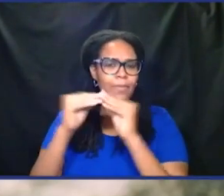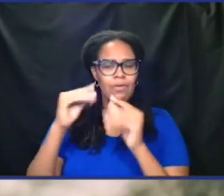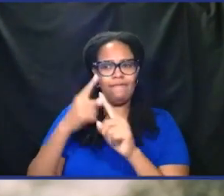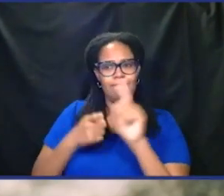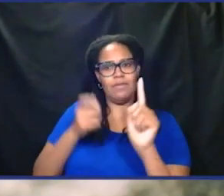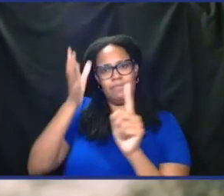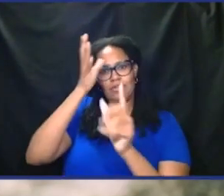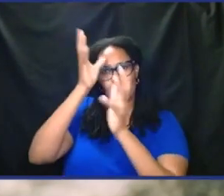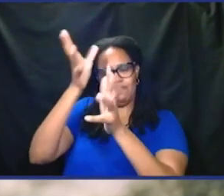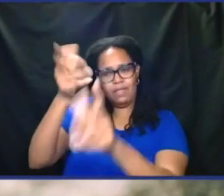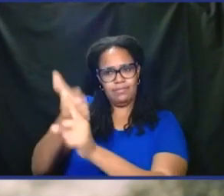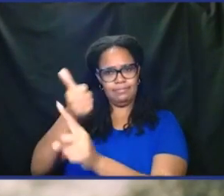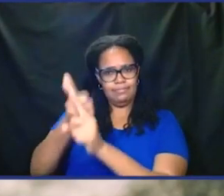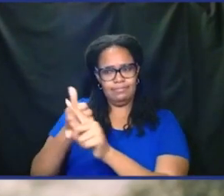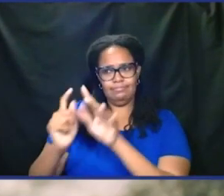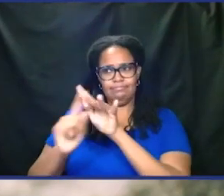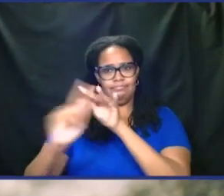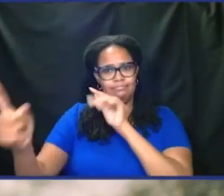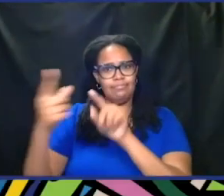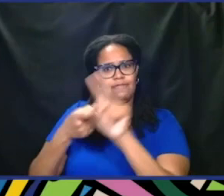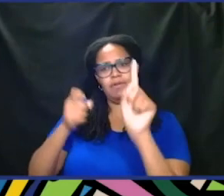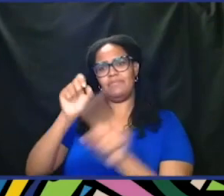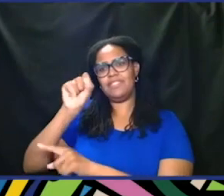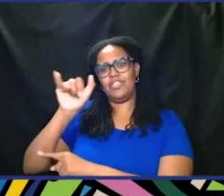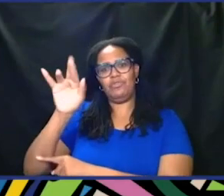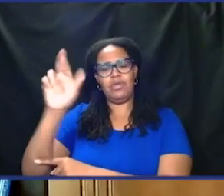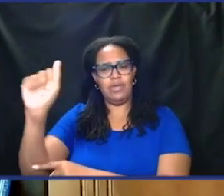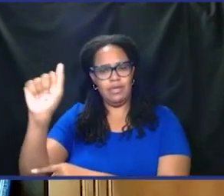whose health suffered when he lost his home in Syria.